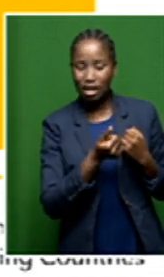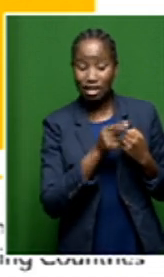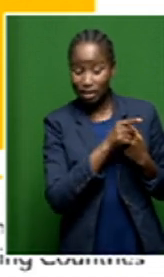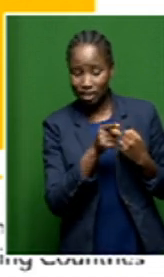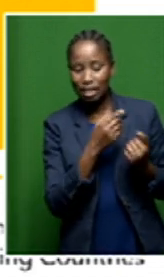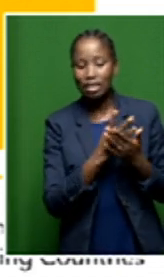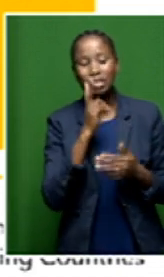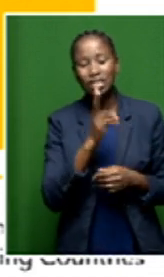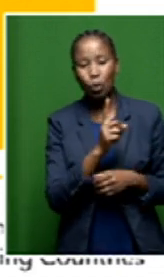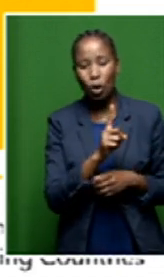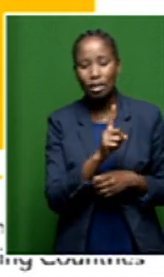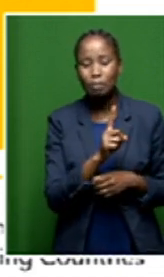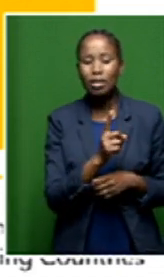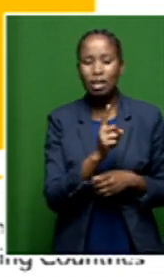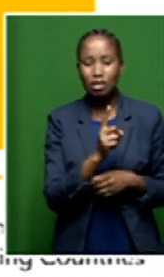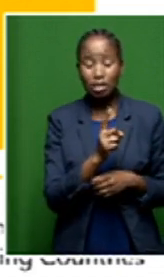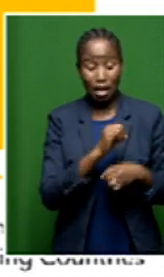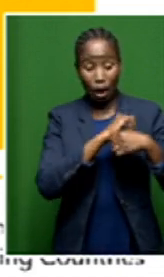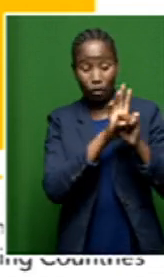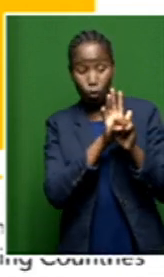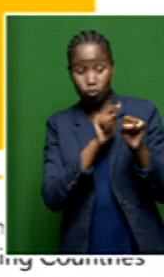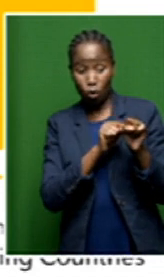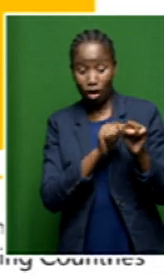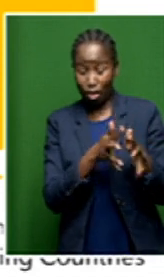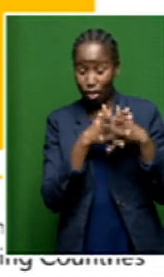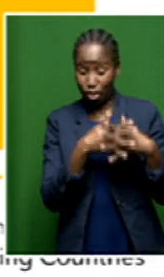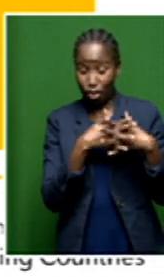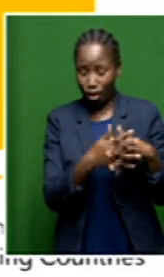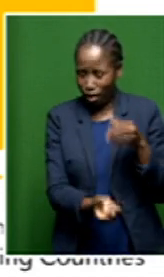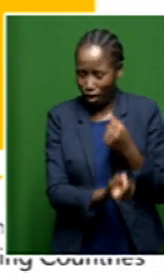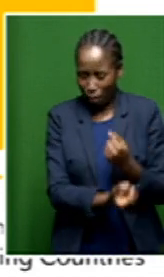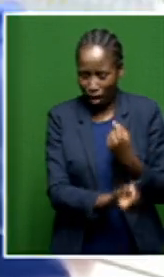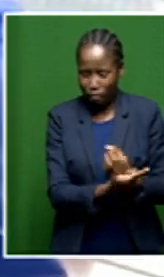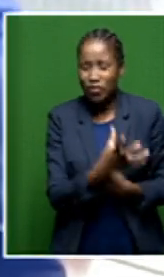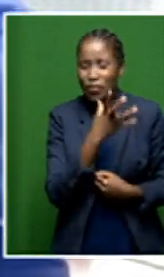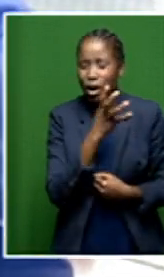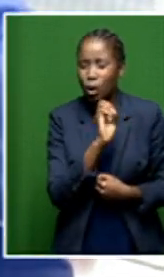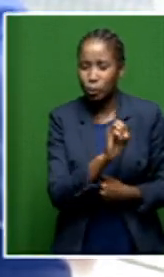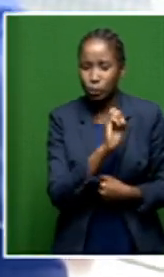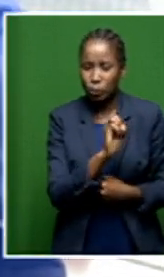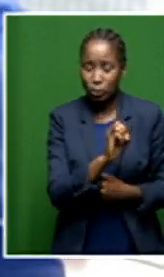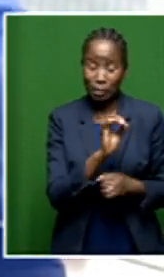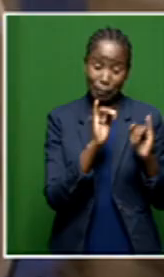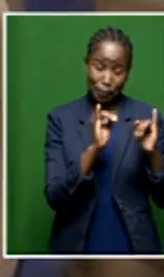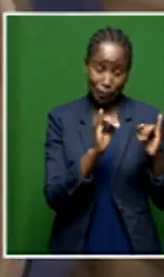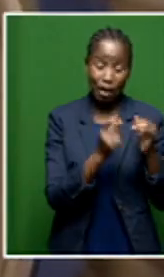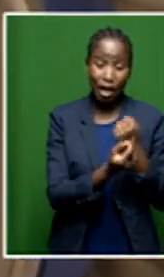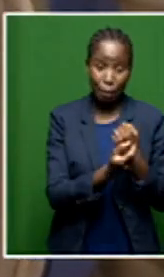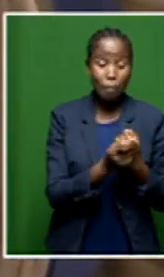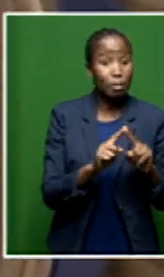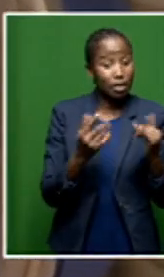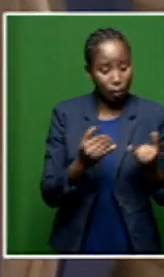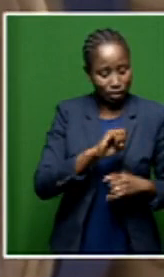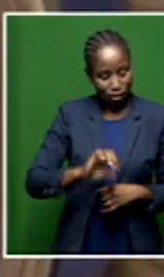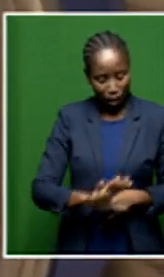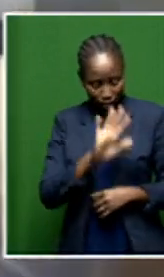that a lot of the effects of the pandemic are trickling in deeper than they expected. And so South Africa is sitting